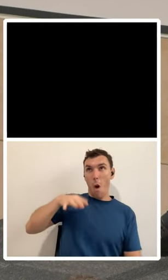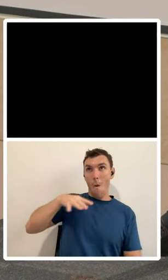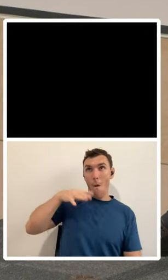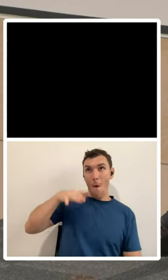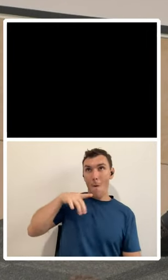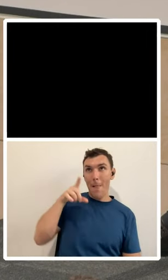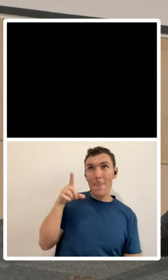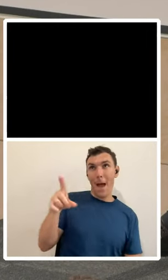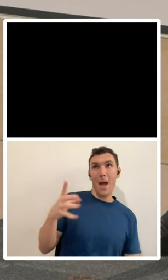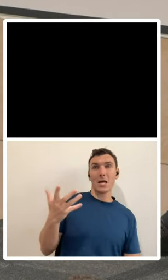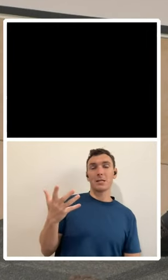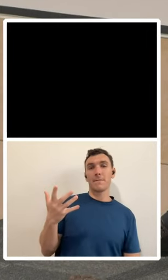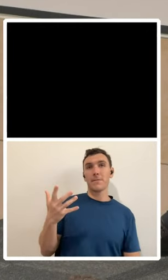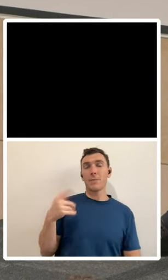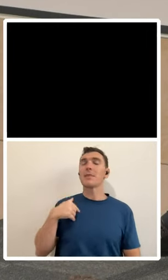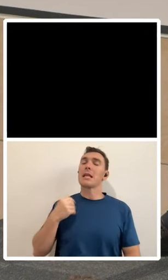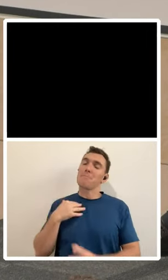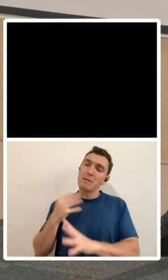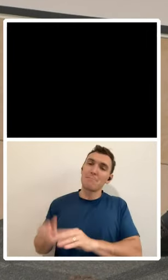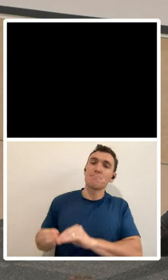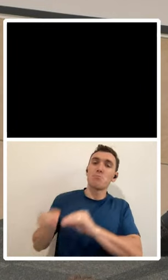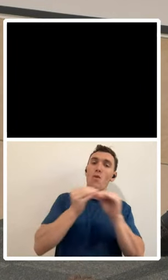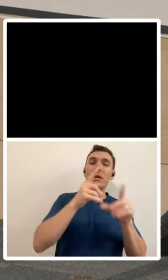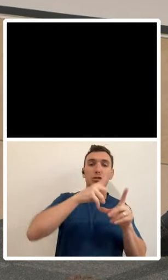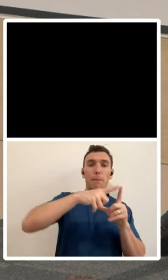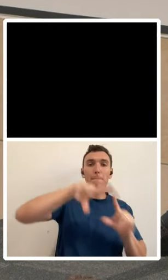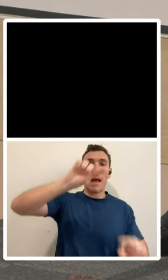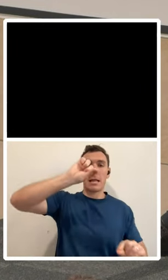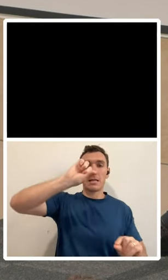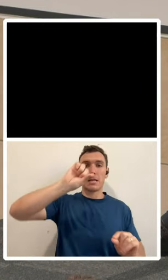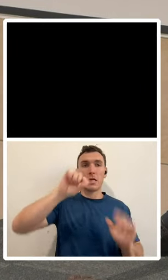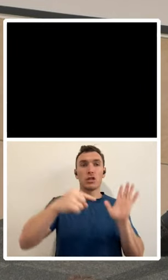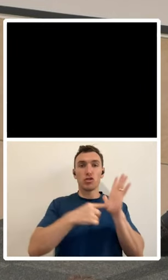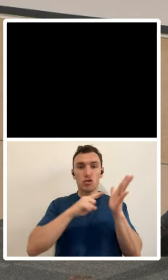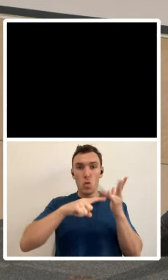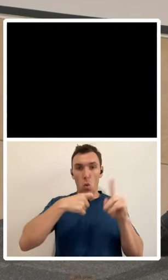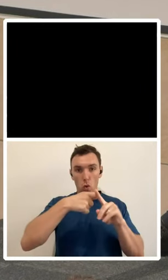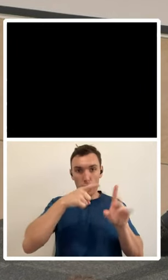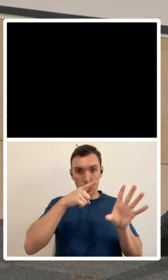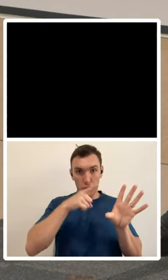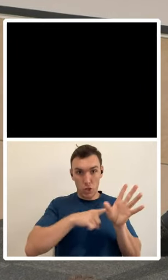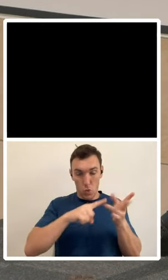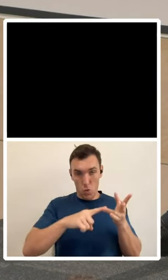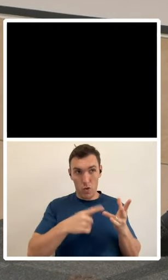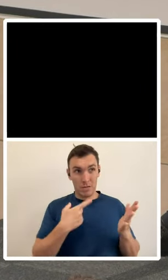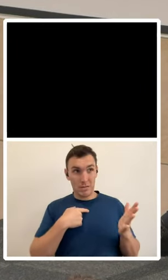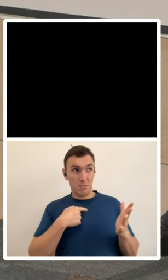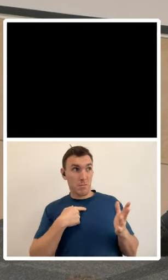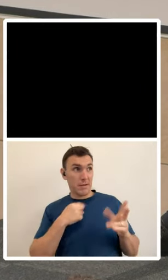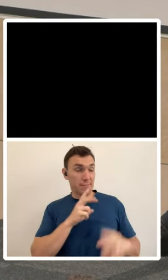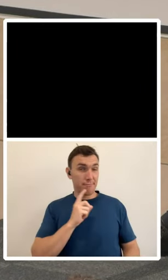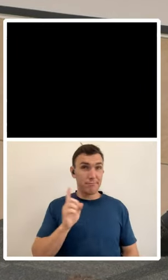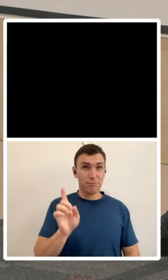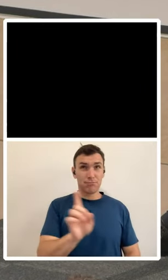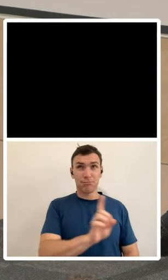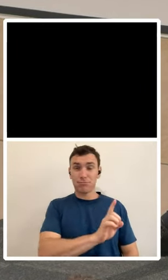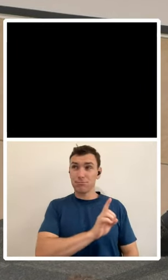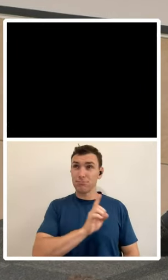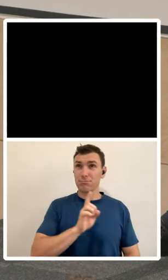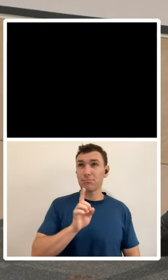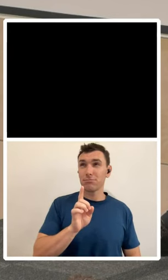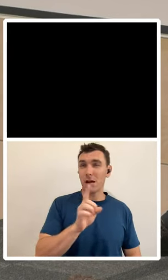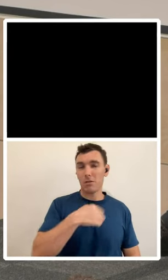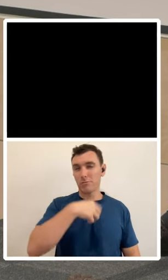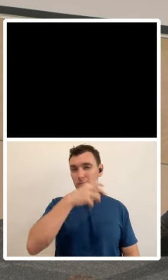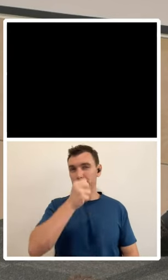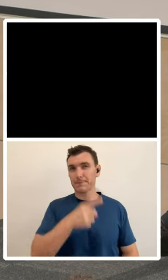spend 18 months cycling around Tokyo eating ramen. Mm. And there's one scene which my editor tried to cut, actually.